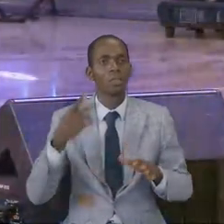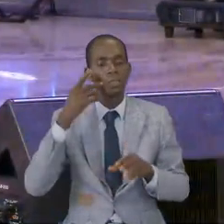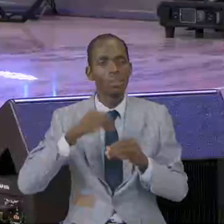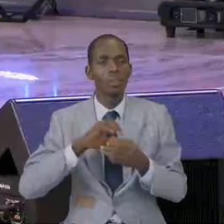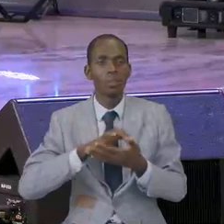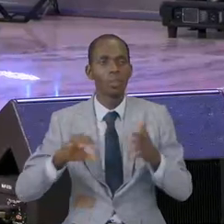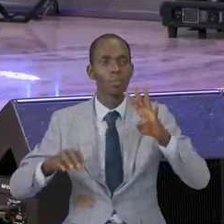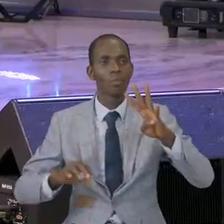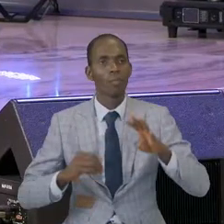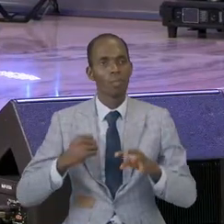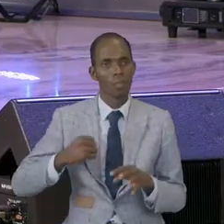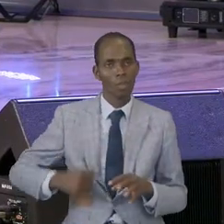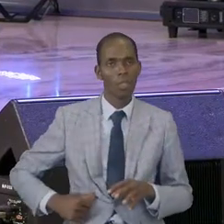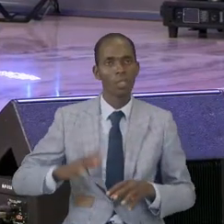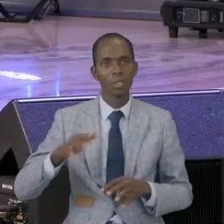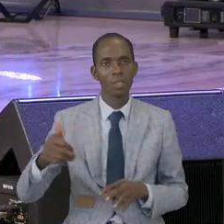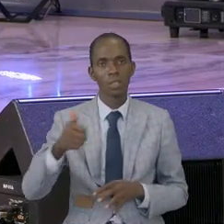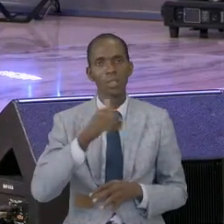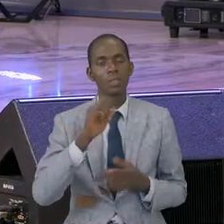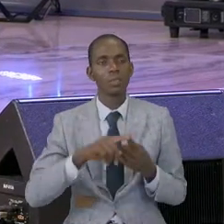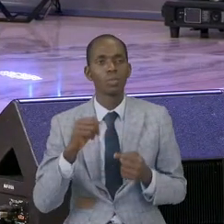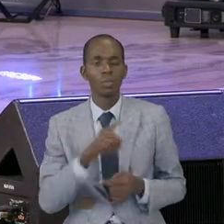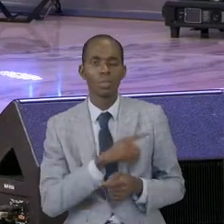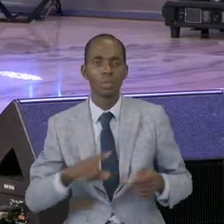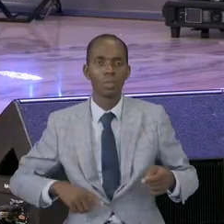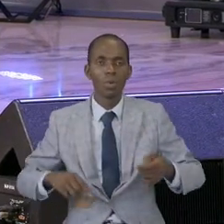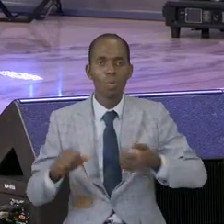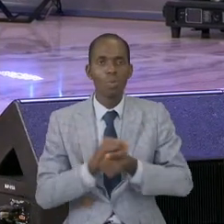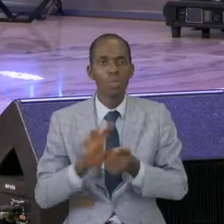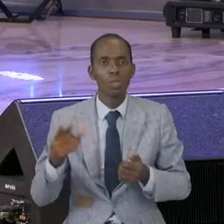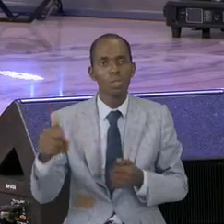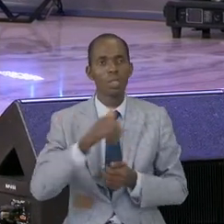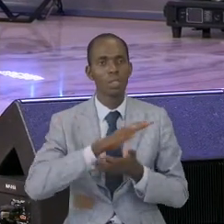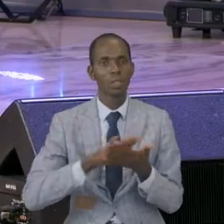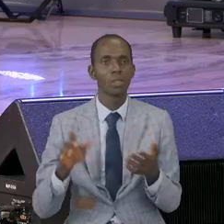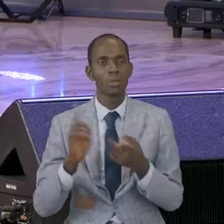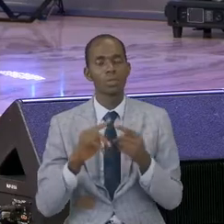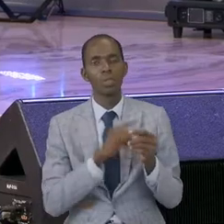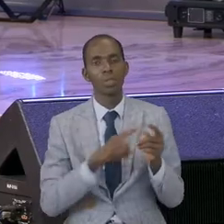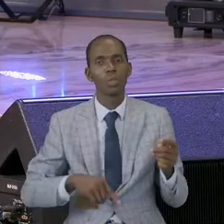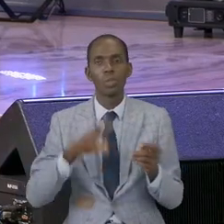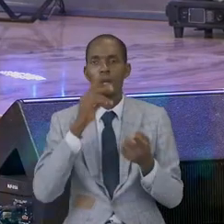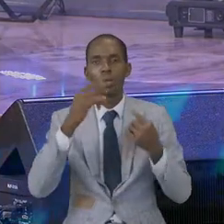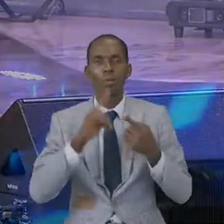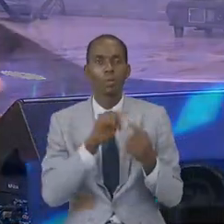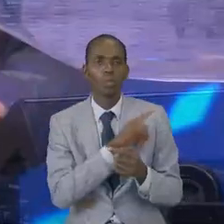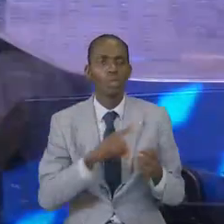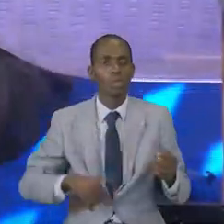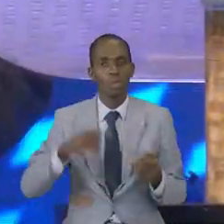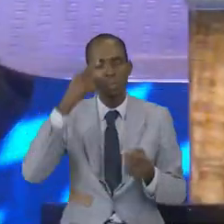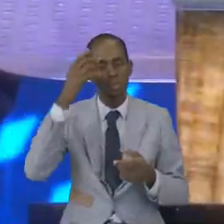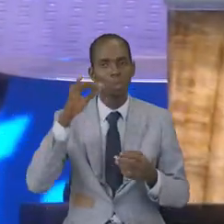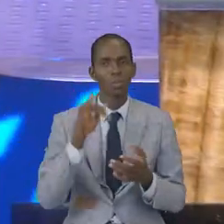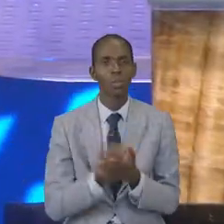circumcise yourselves to the Lord. Circumcise yourself. You are coming to the Lord because of that. All